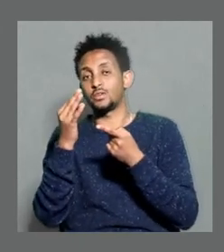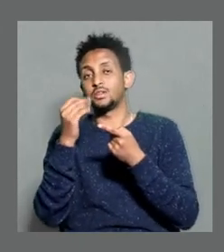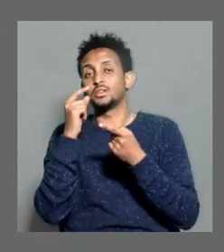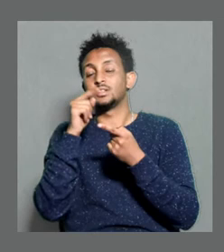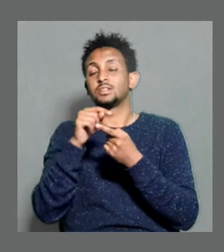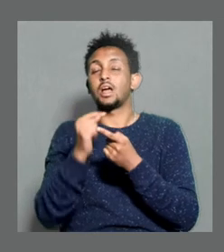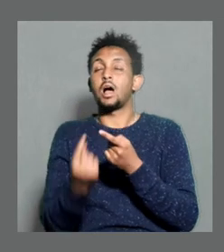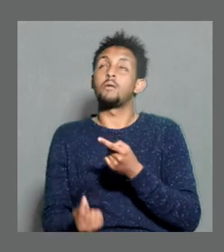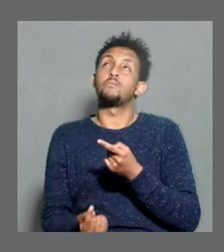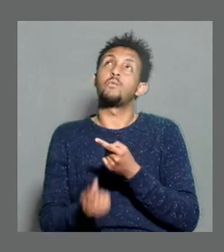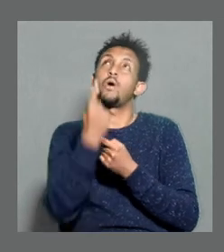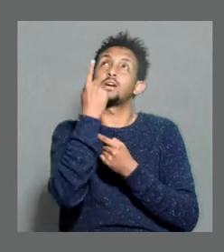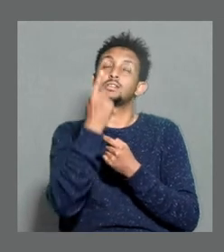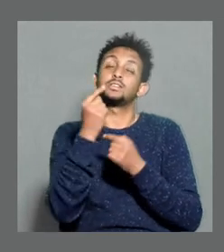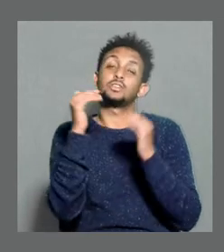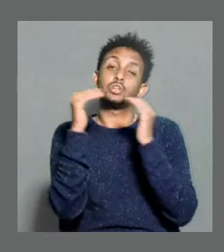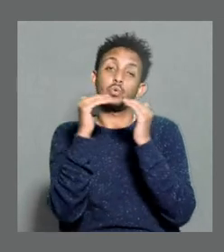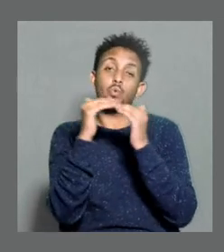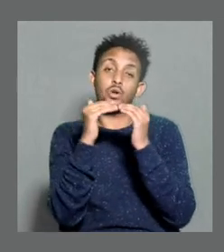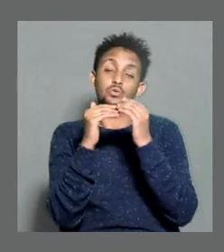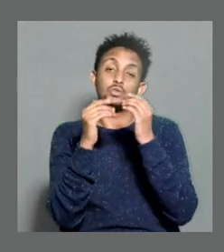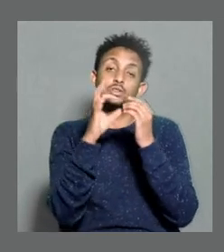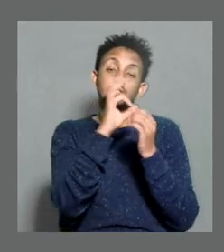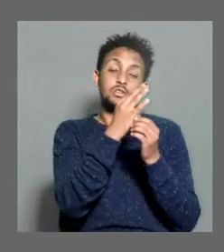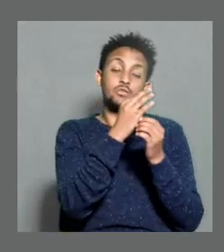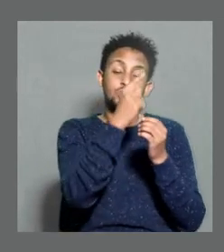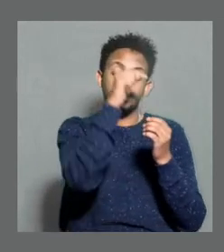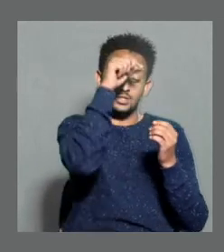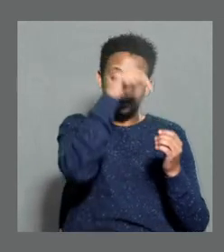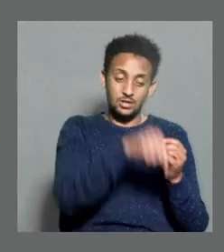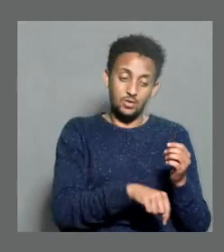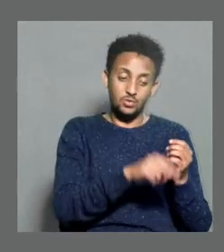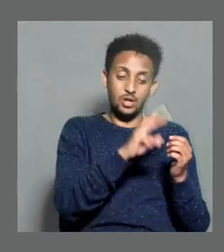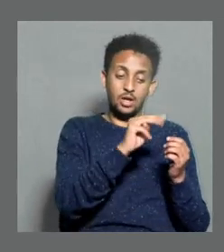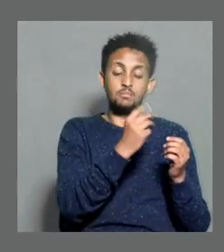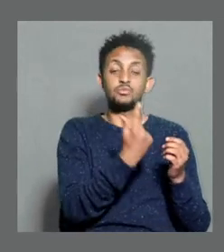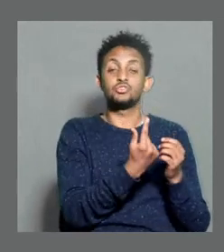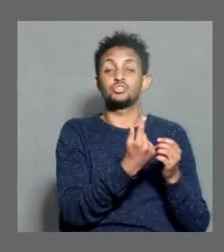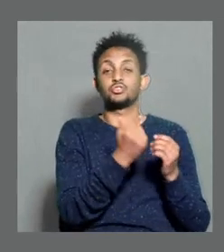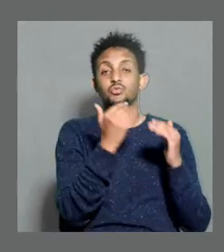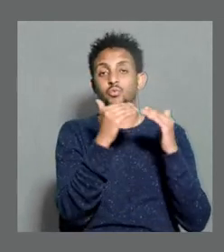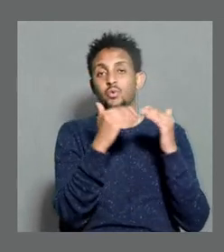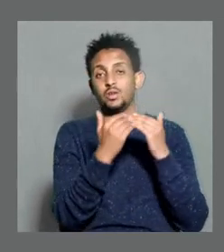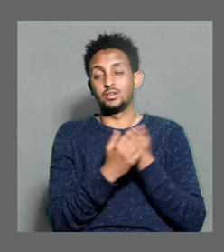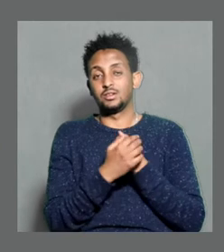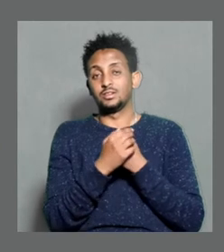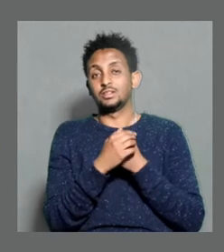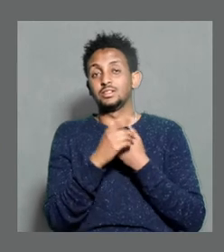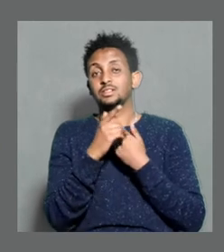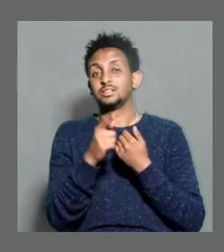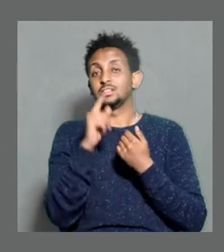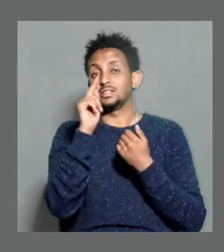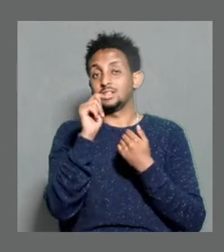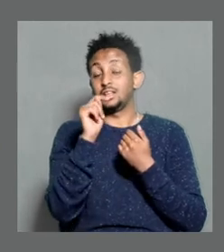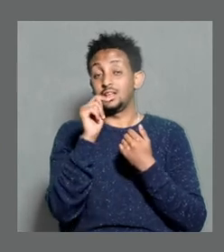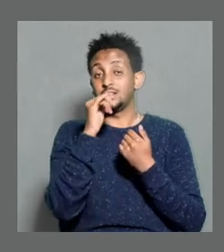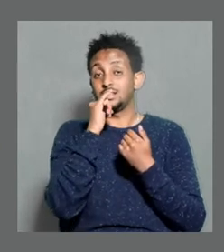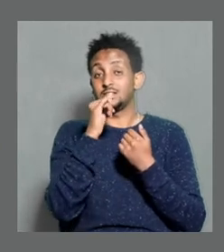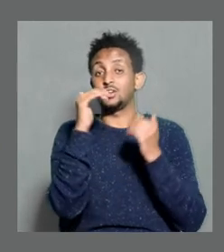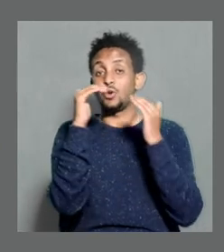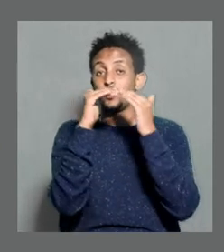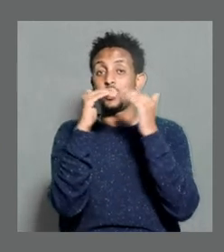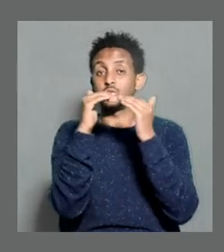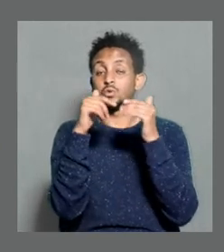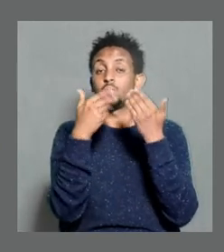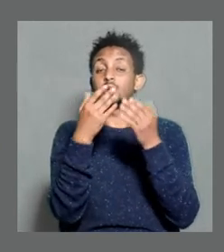are acting upward is equal to the force acting downward is mg. Therefore, the tension T is